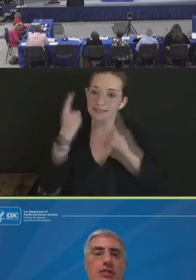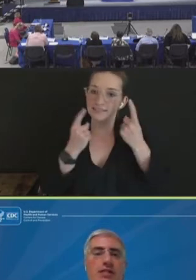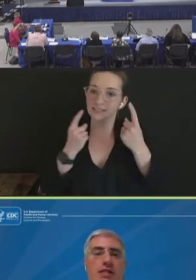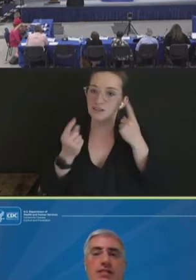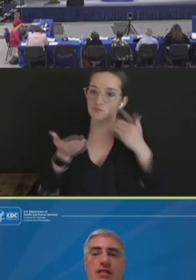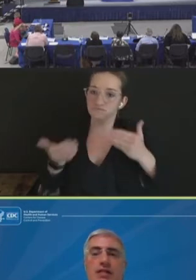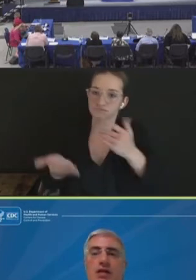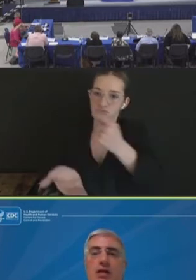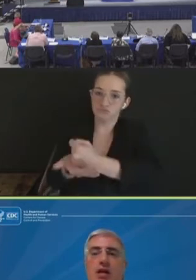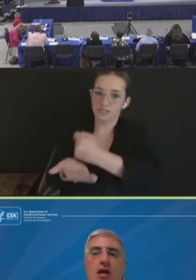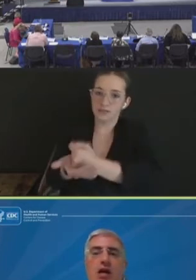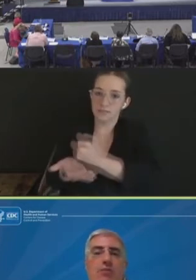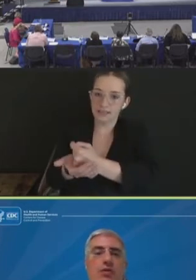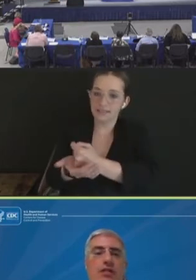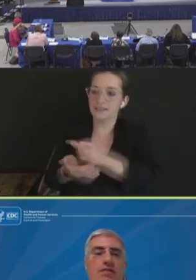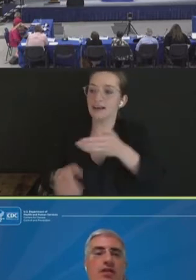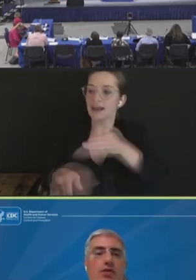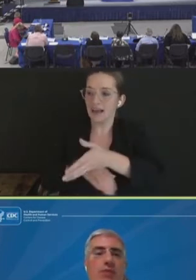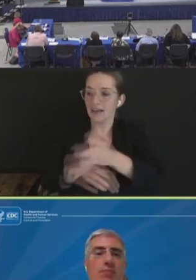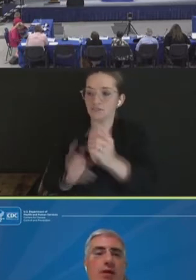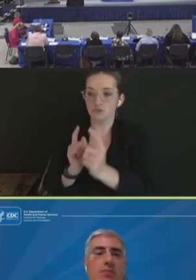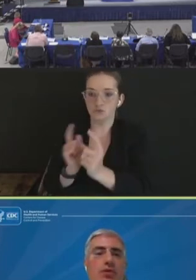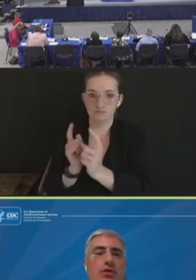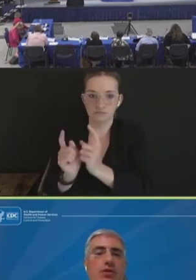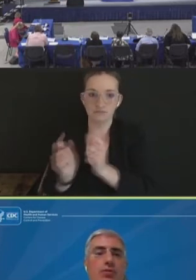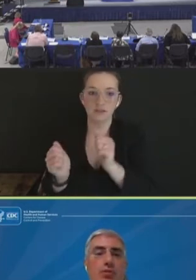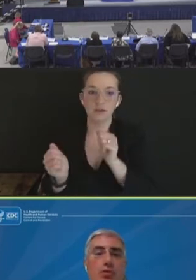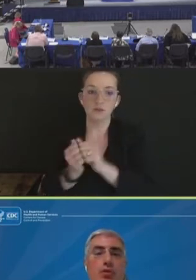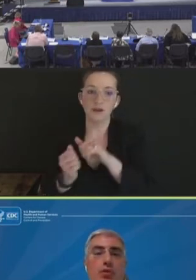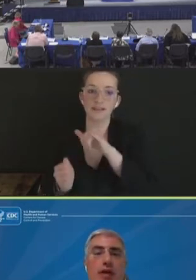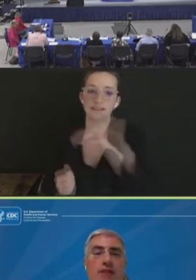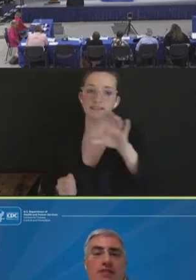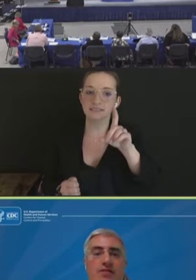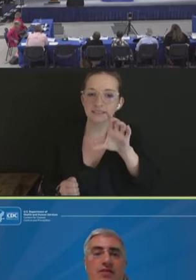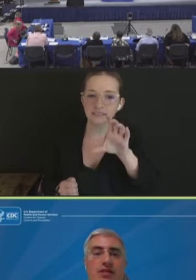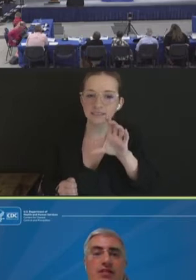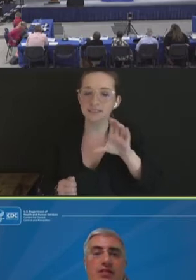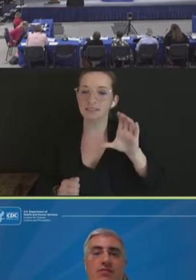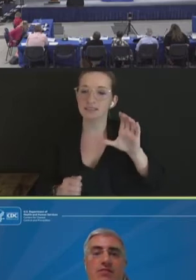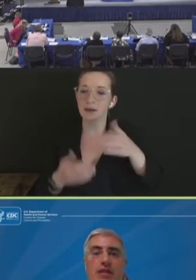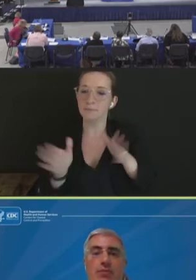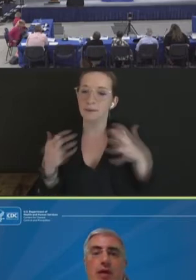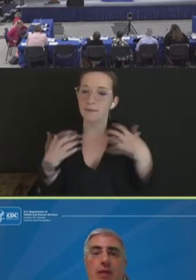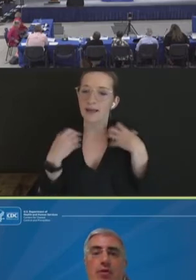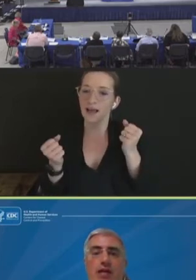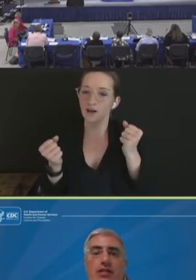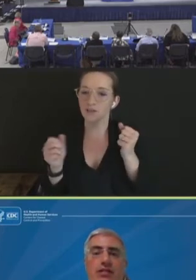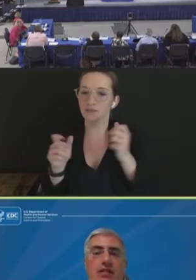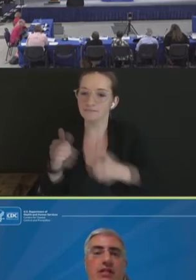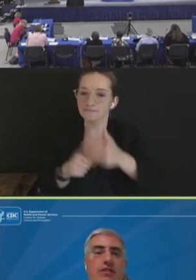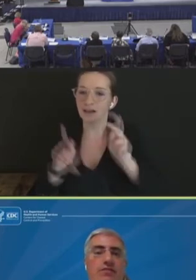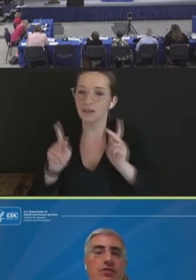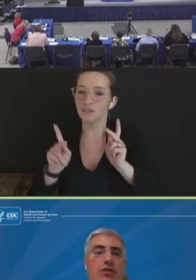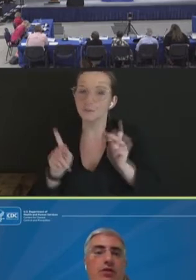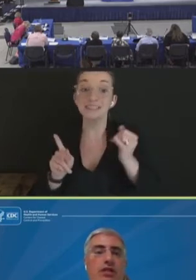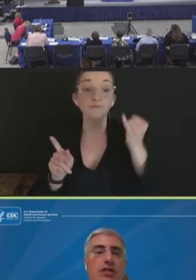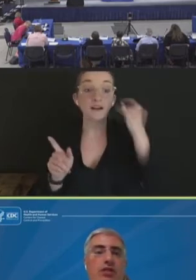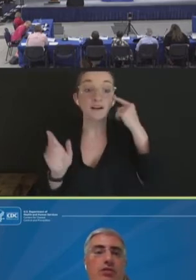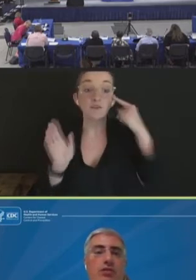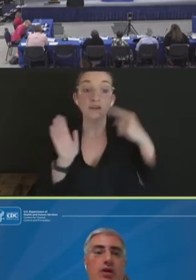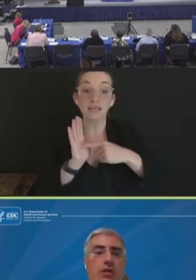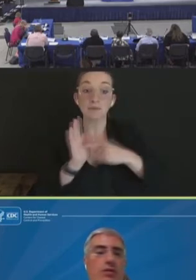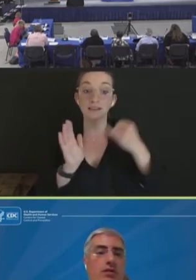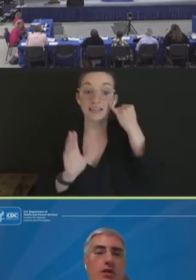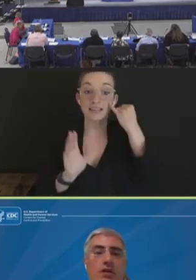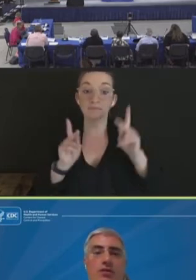authorities and CDC. Those individuals might be persons who do have severe disease, for example, hemorrhagic disease, confluent lesions,